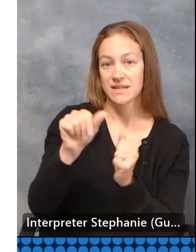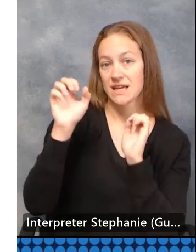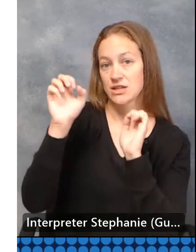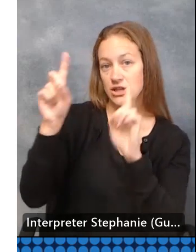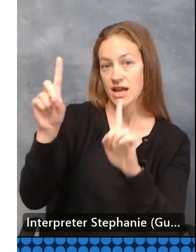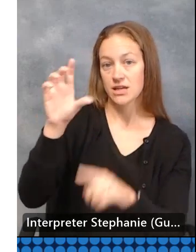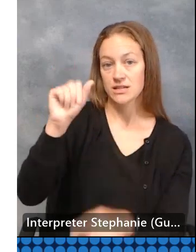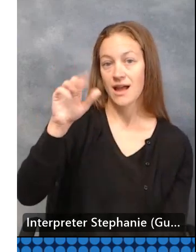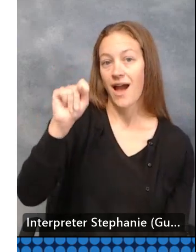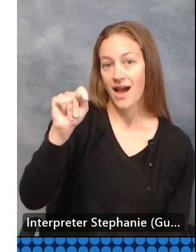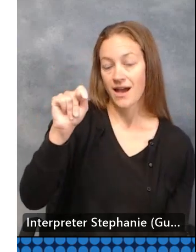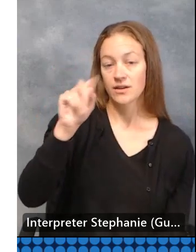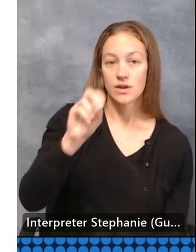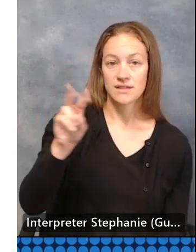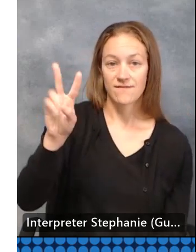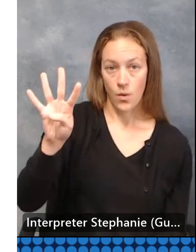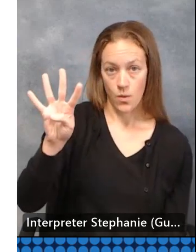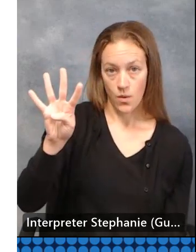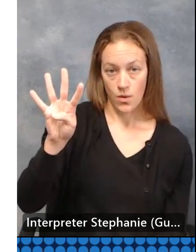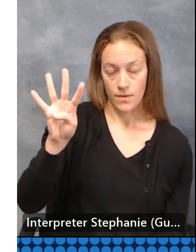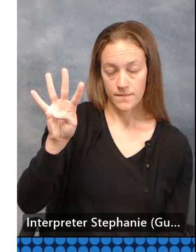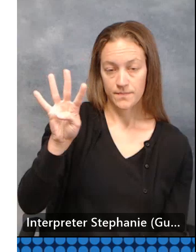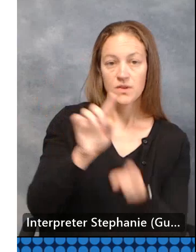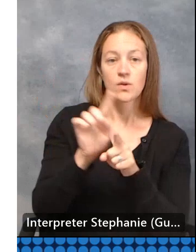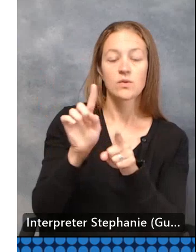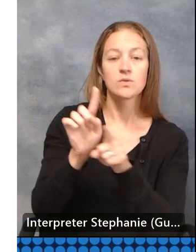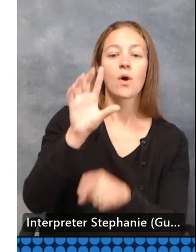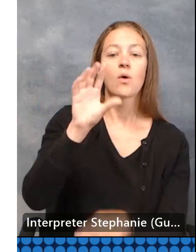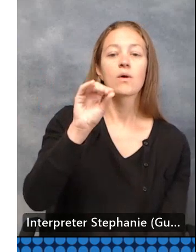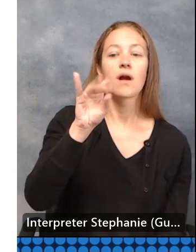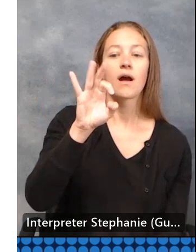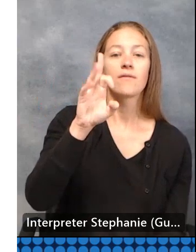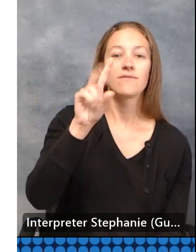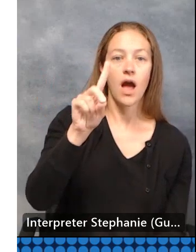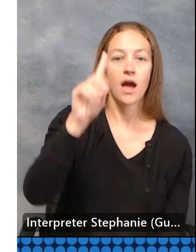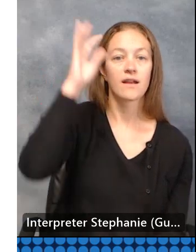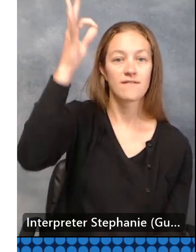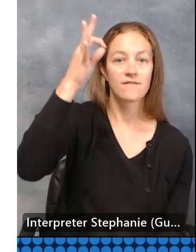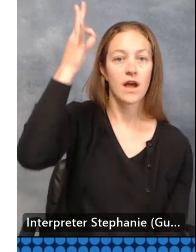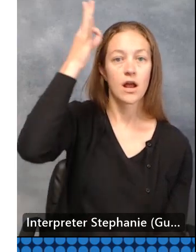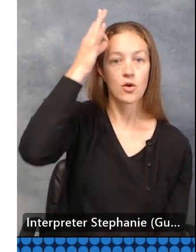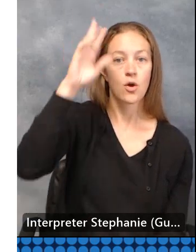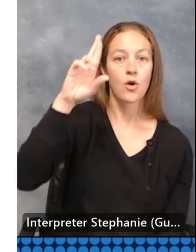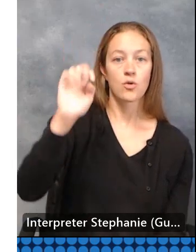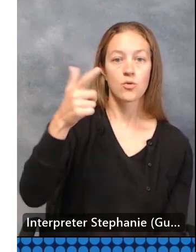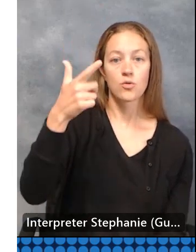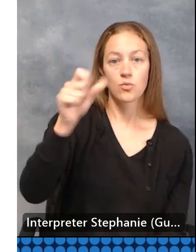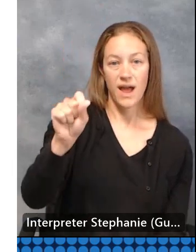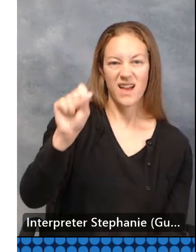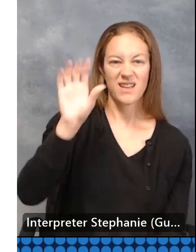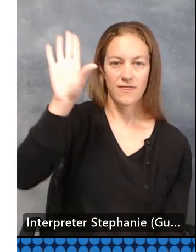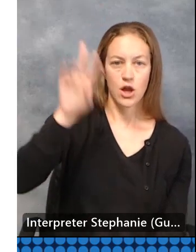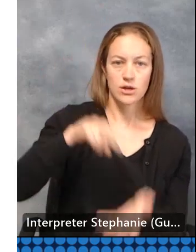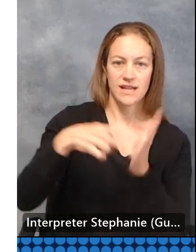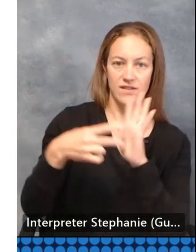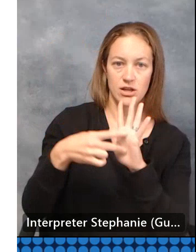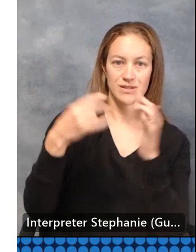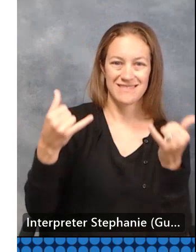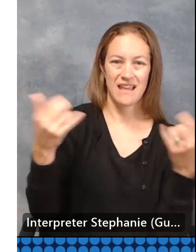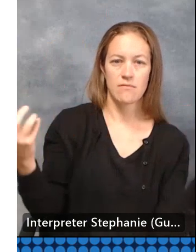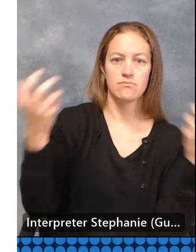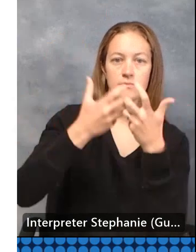Act 2004 and the codified federal regulations definitions. This video